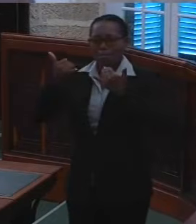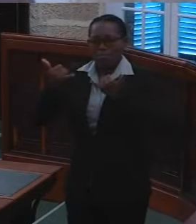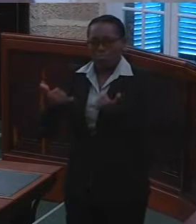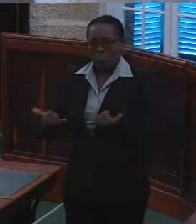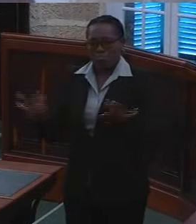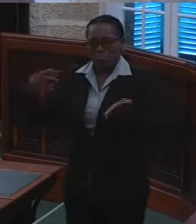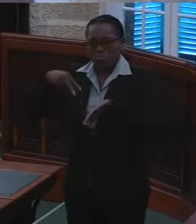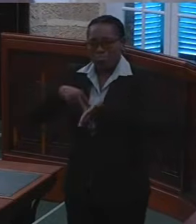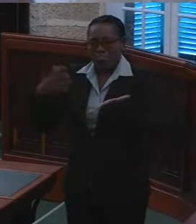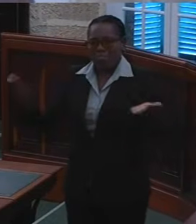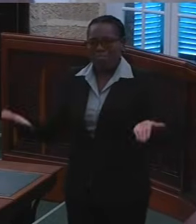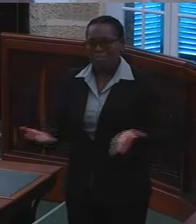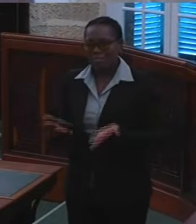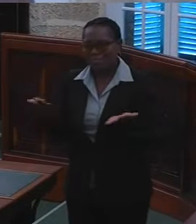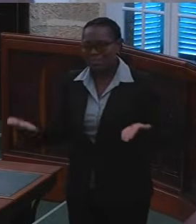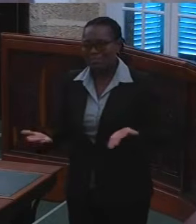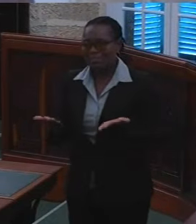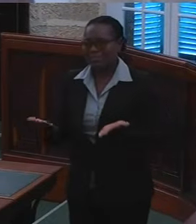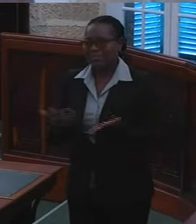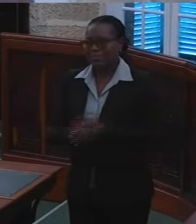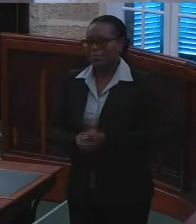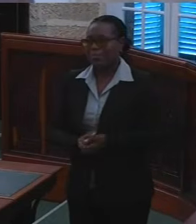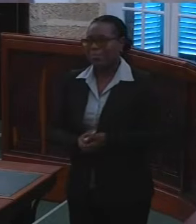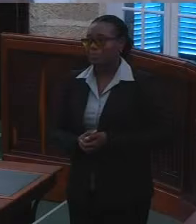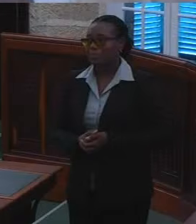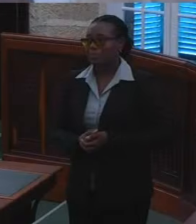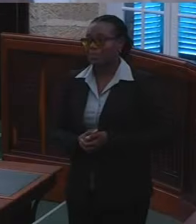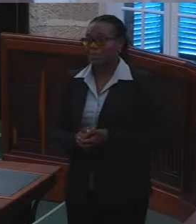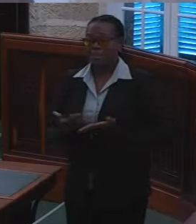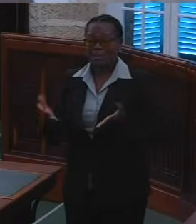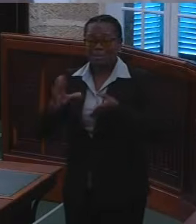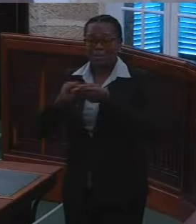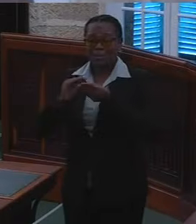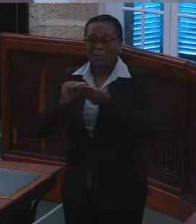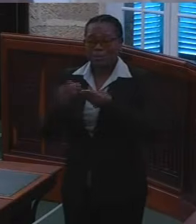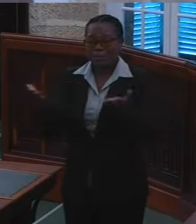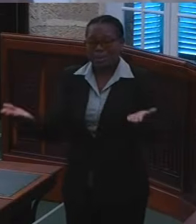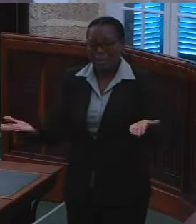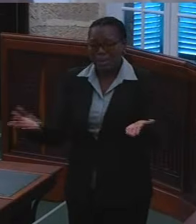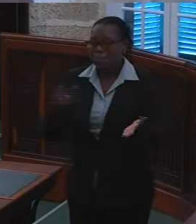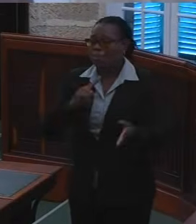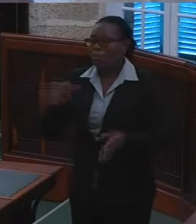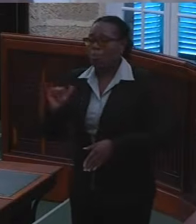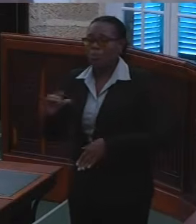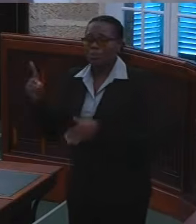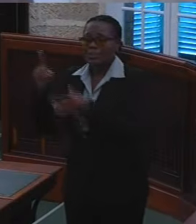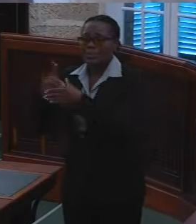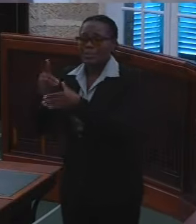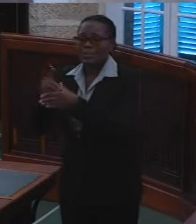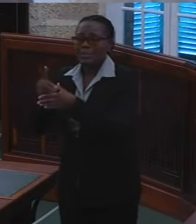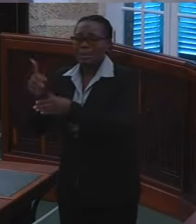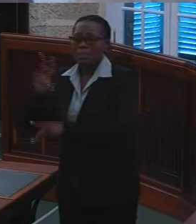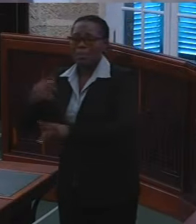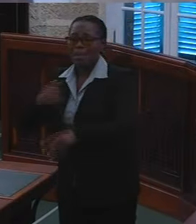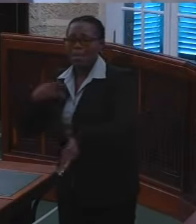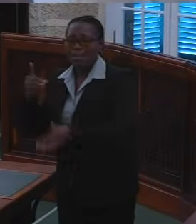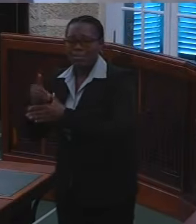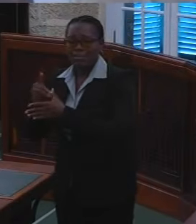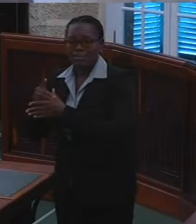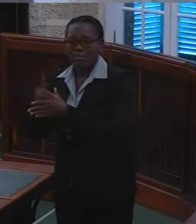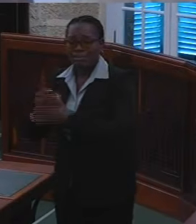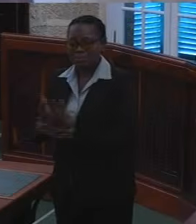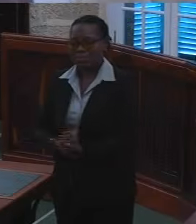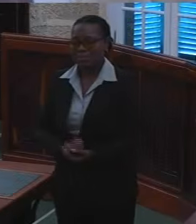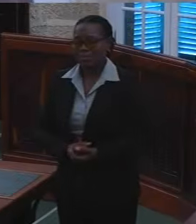here representing not only those in the Don, but the disabled community, persons with disabilities. Legislation